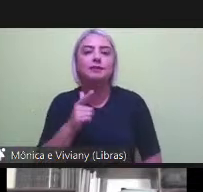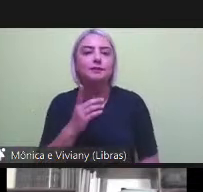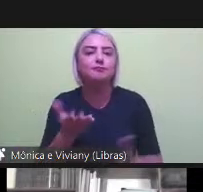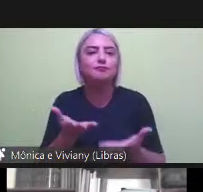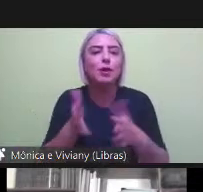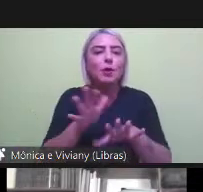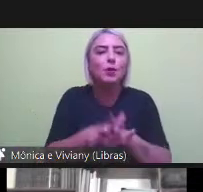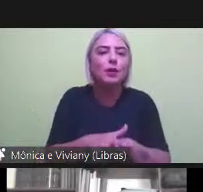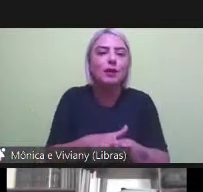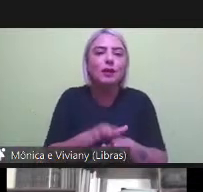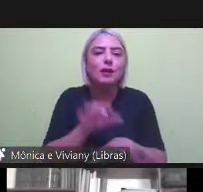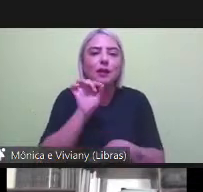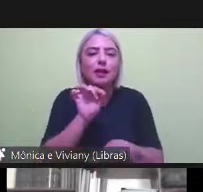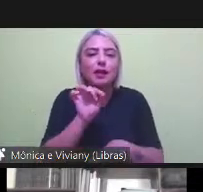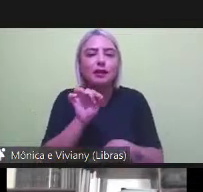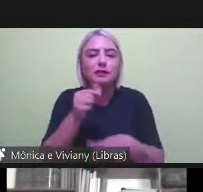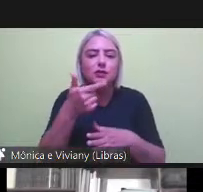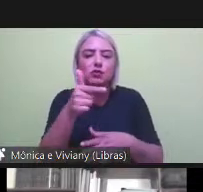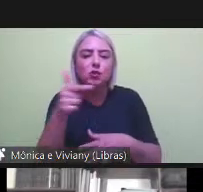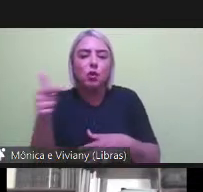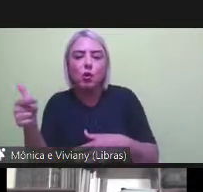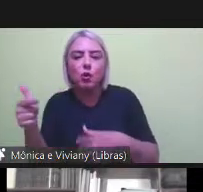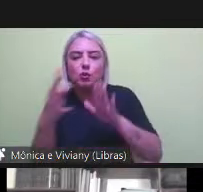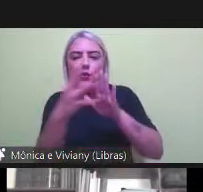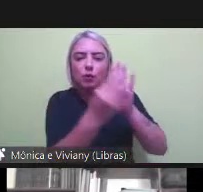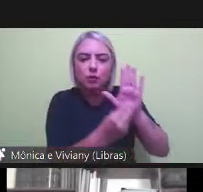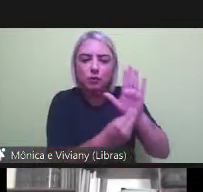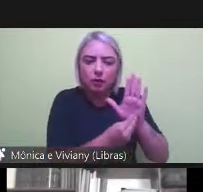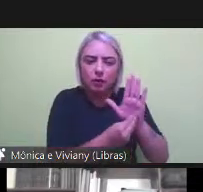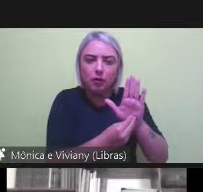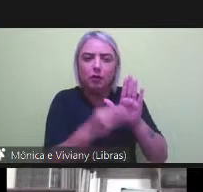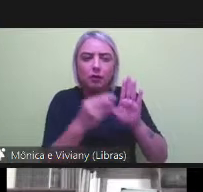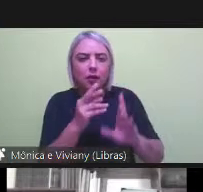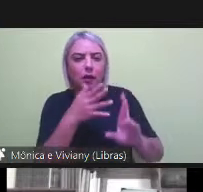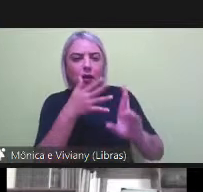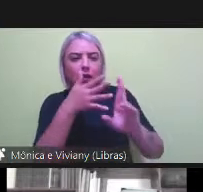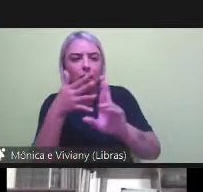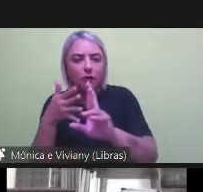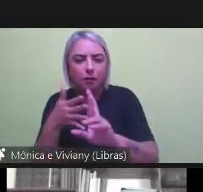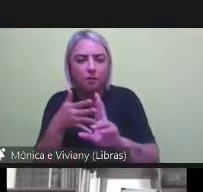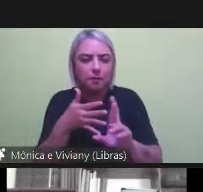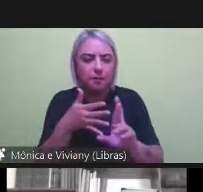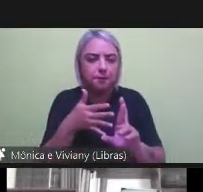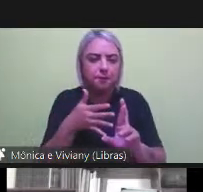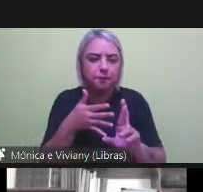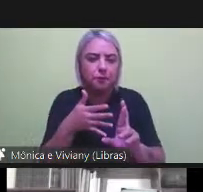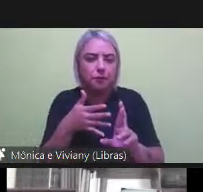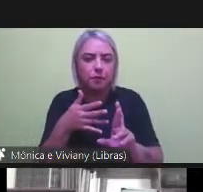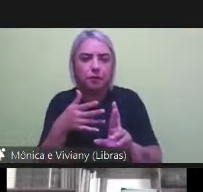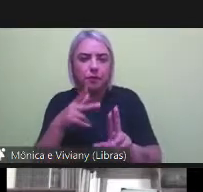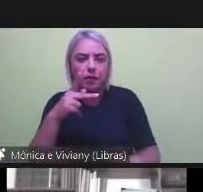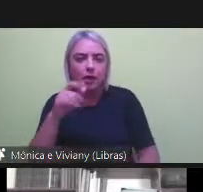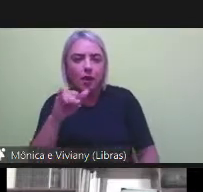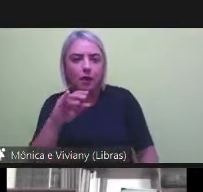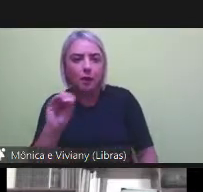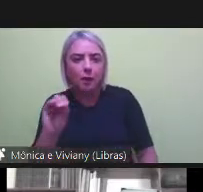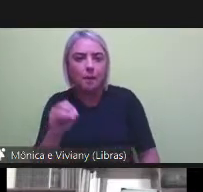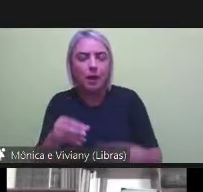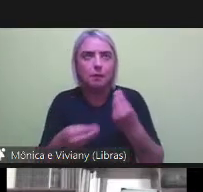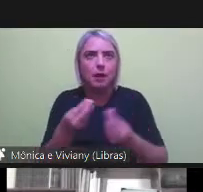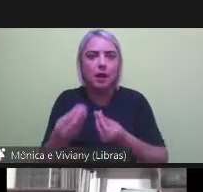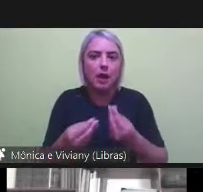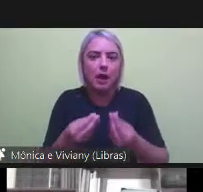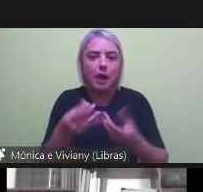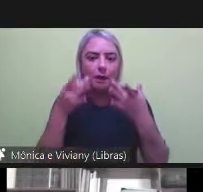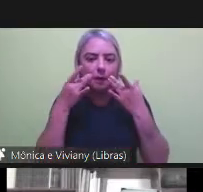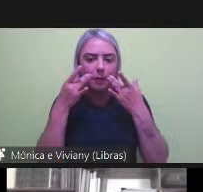include the rest of the content that Pablo referred up to that moment. And what was the methodology?